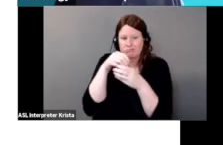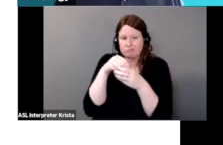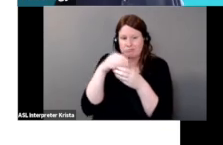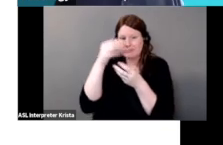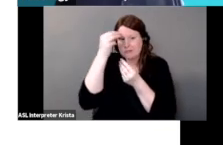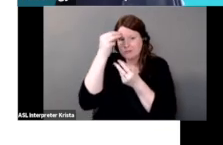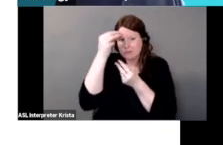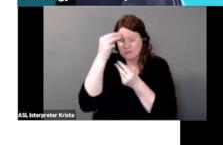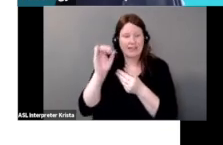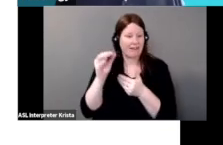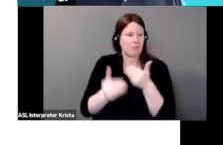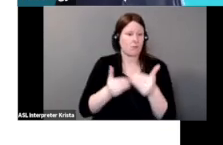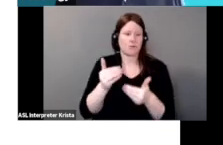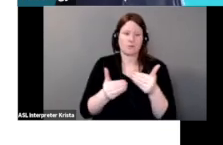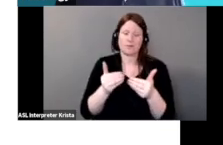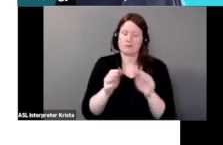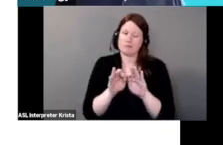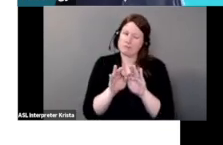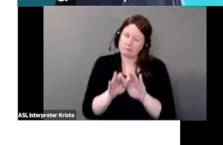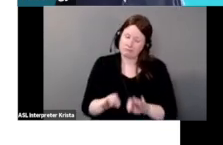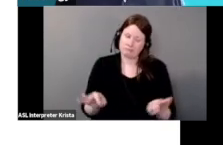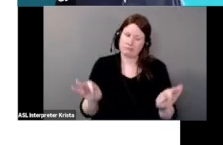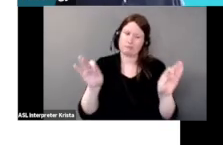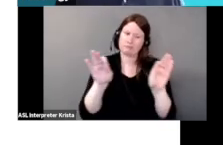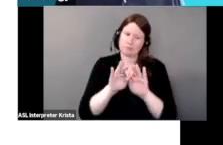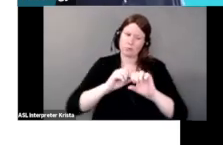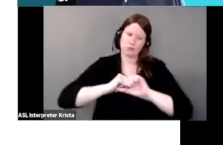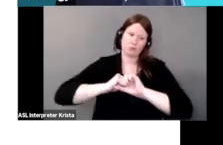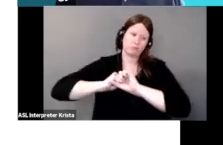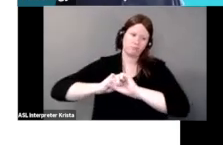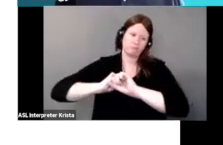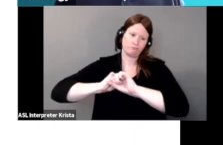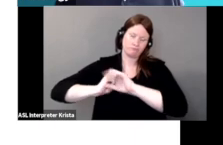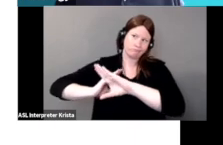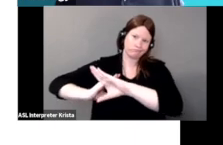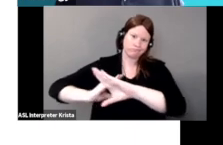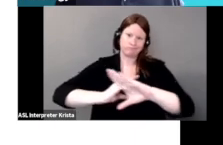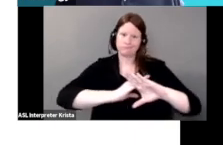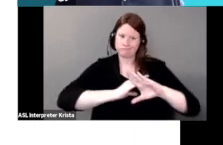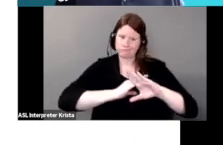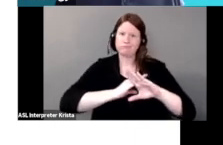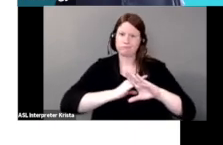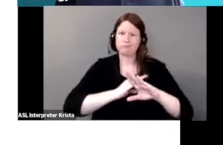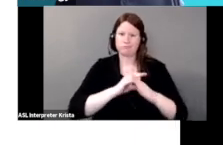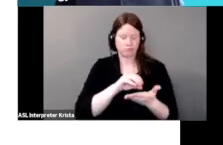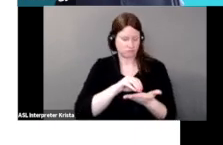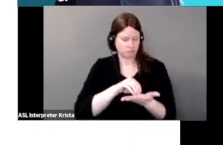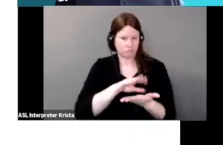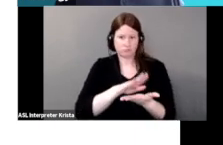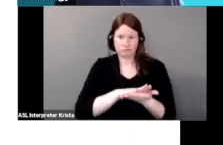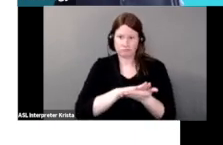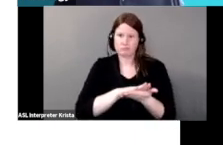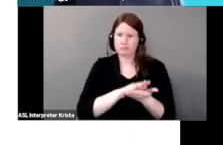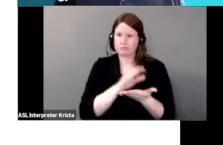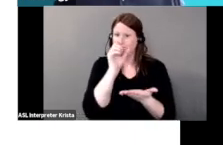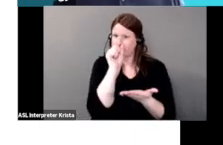where your greatest protection strength comes from. Mark it as a trade secret. Make sure that only